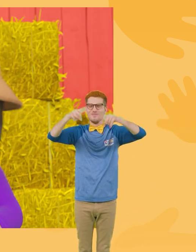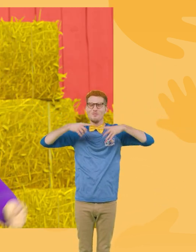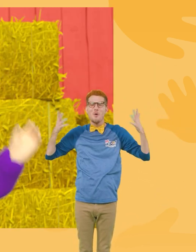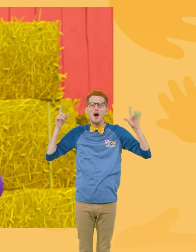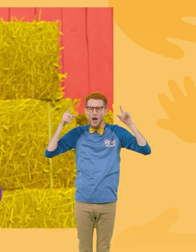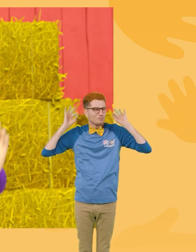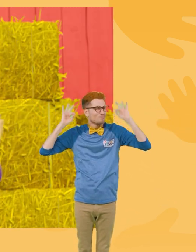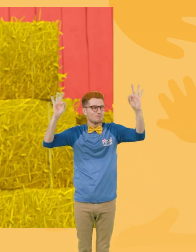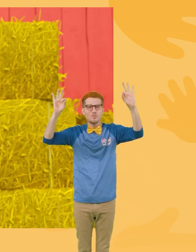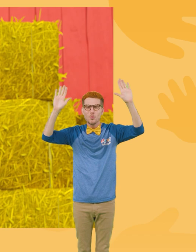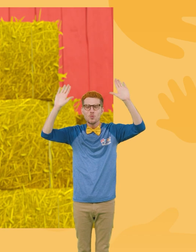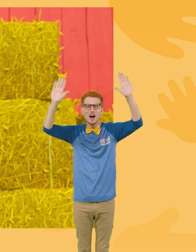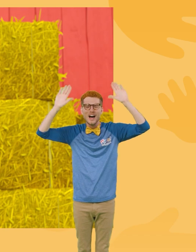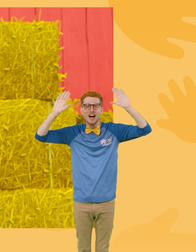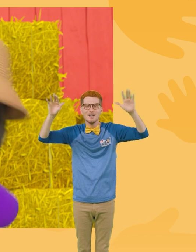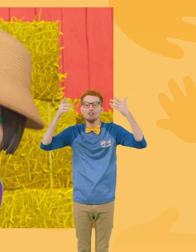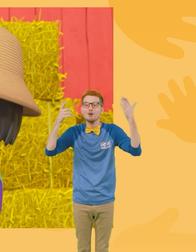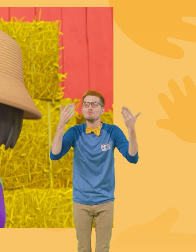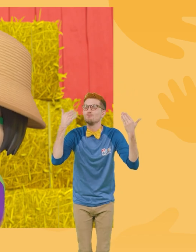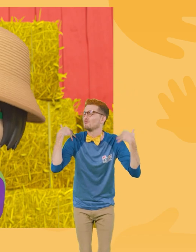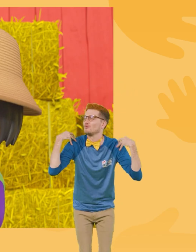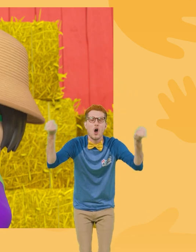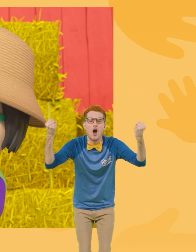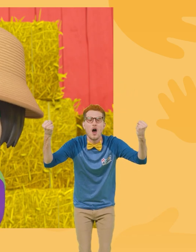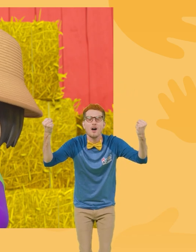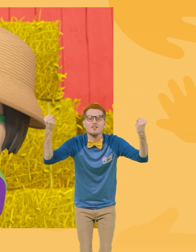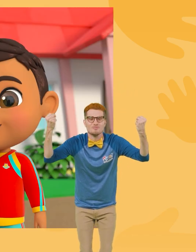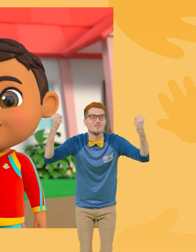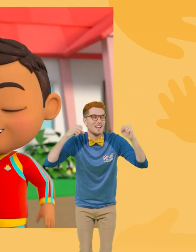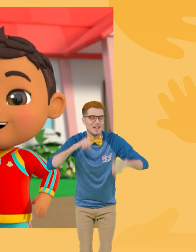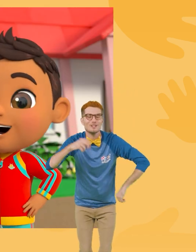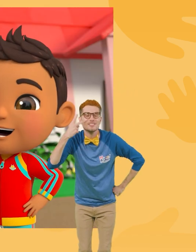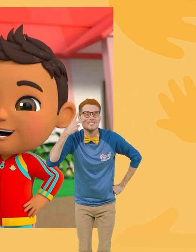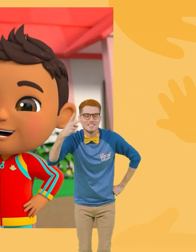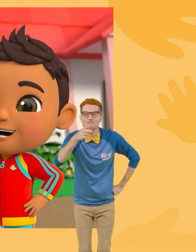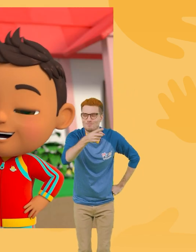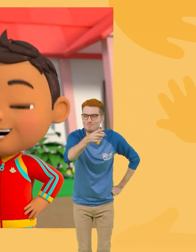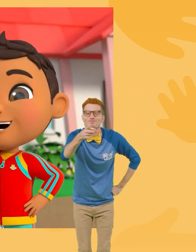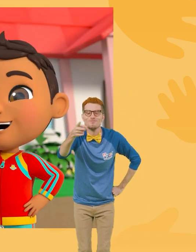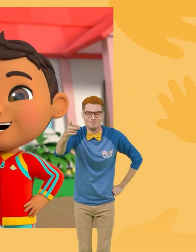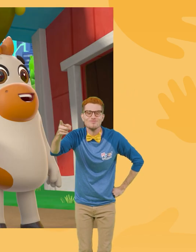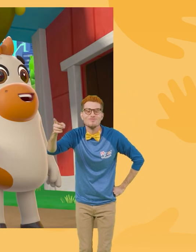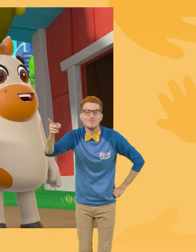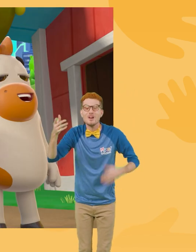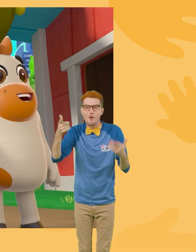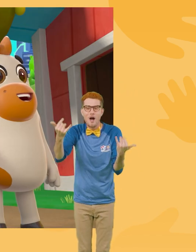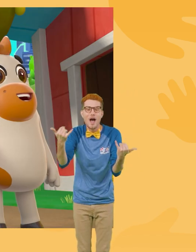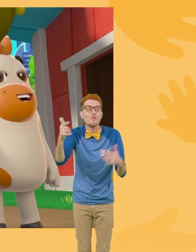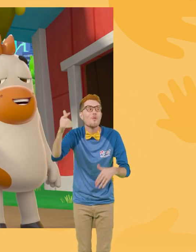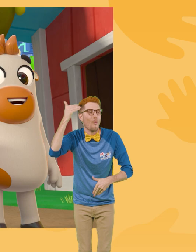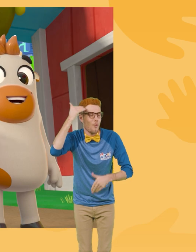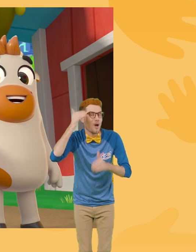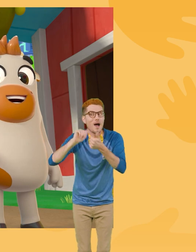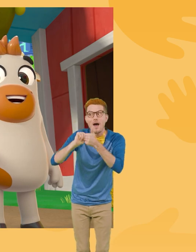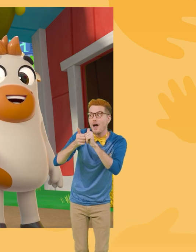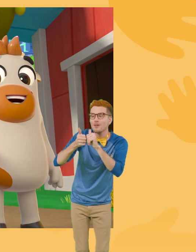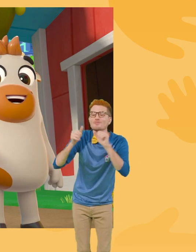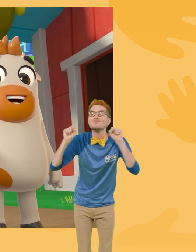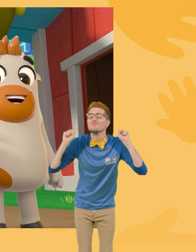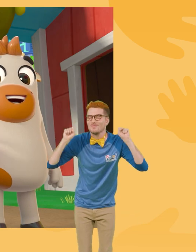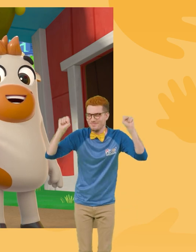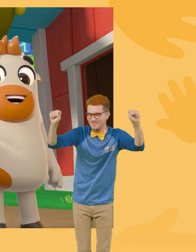you did so well. You all got stronger, I can tell. Now you know how